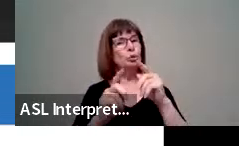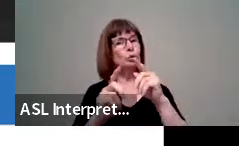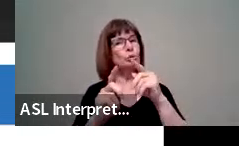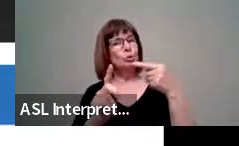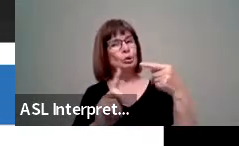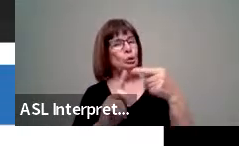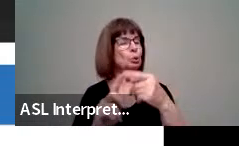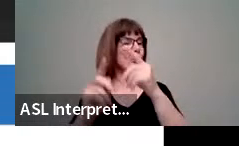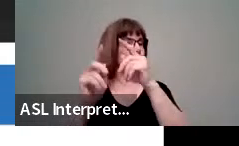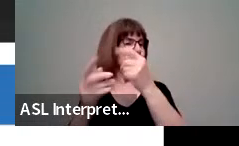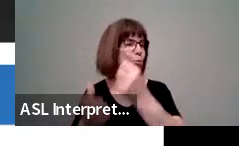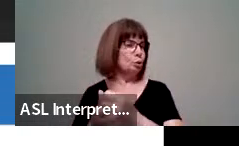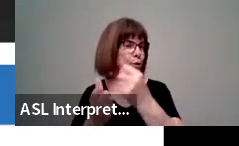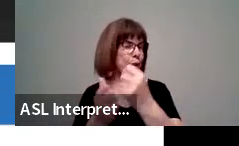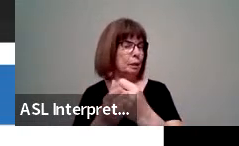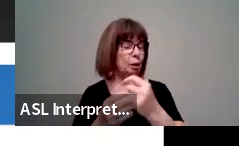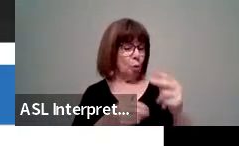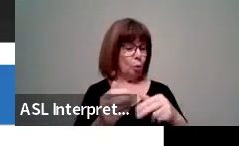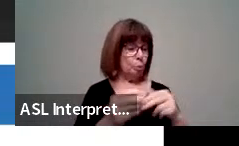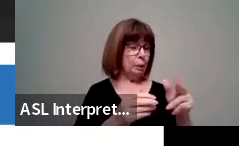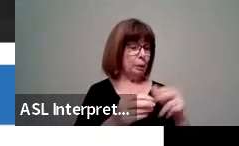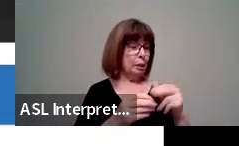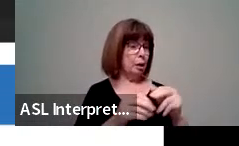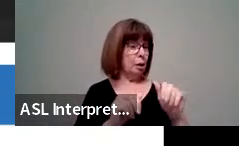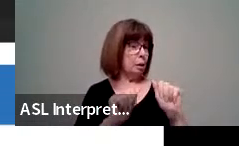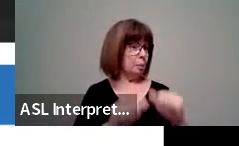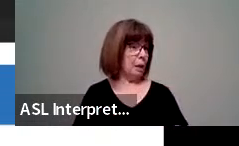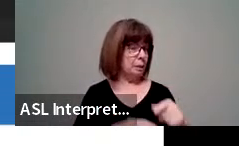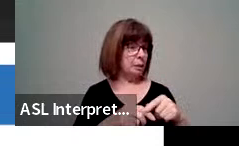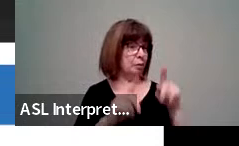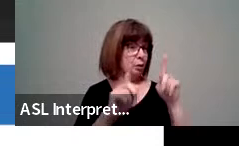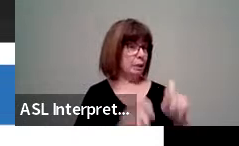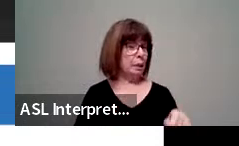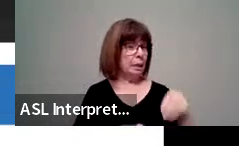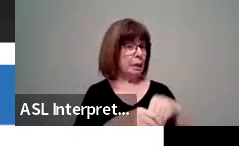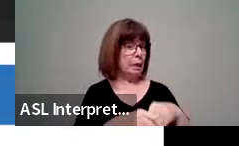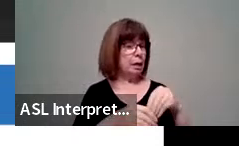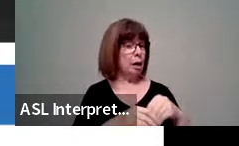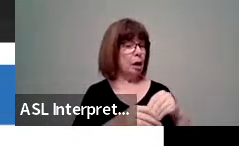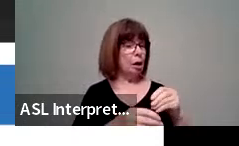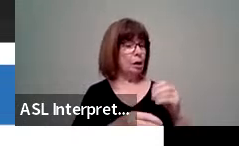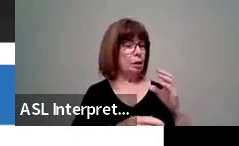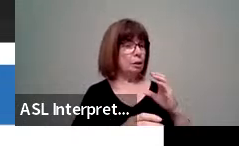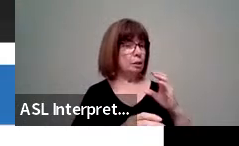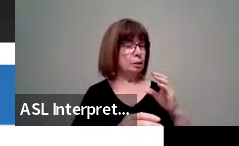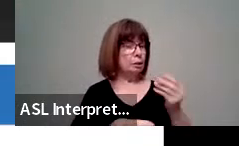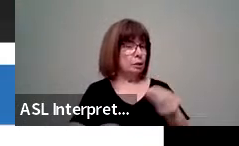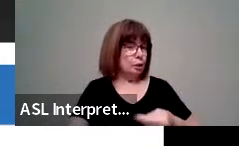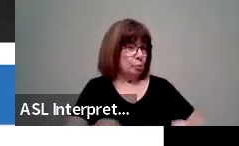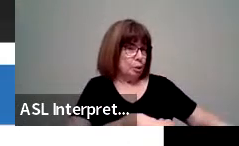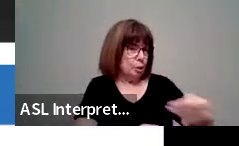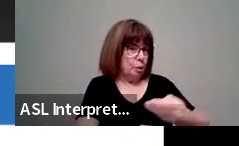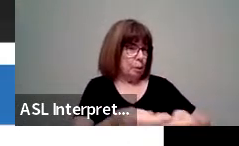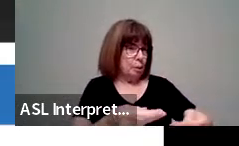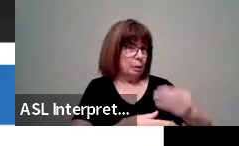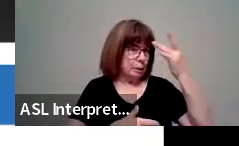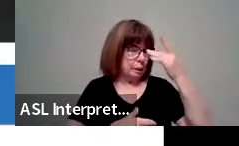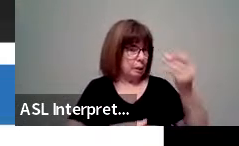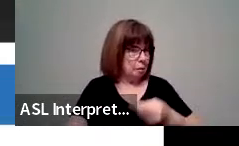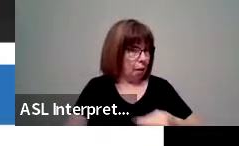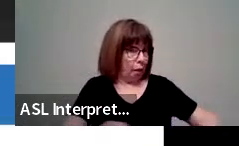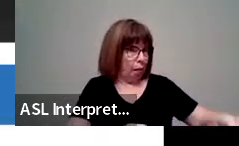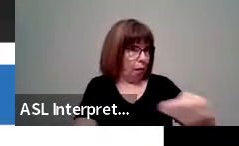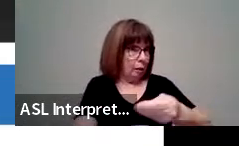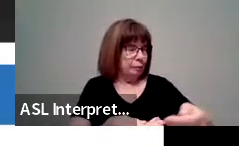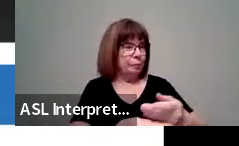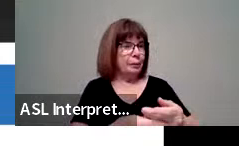internal capacity for testing inside of our communicable disease division. And that's something we haven't had before.